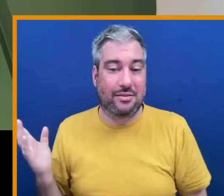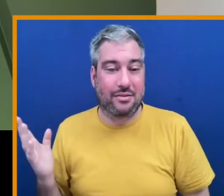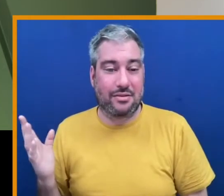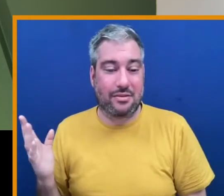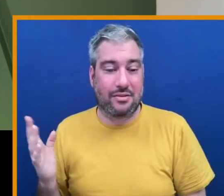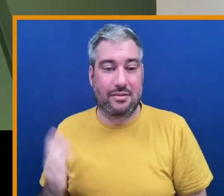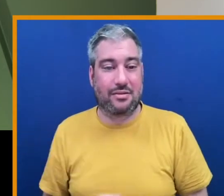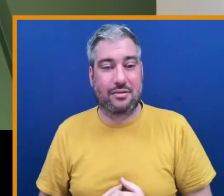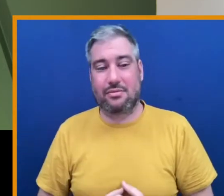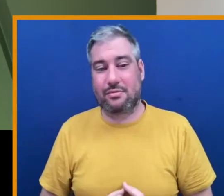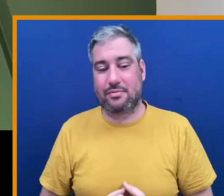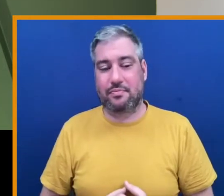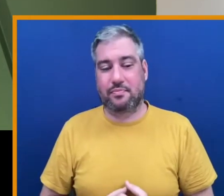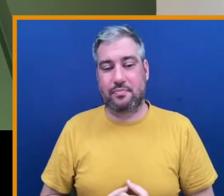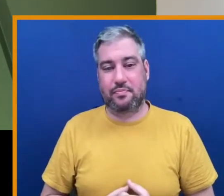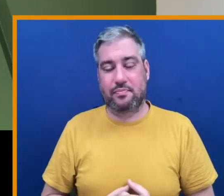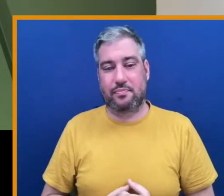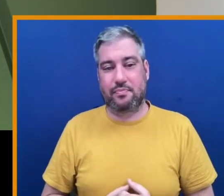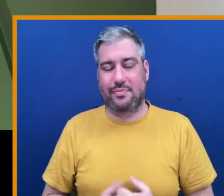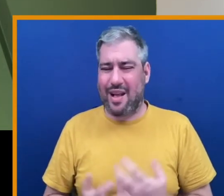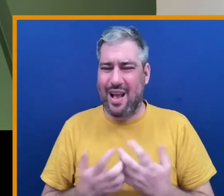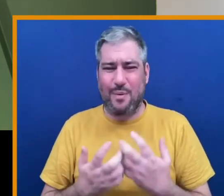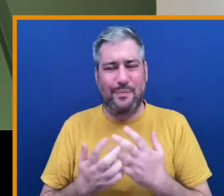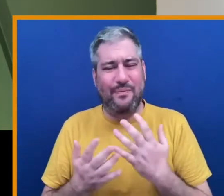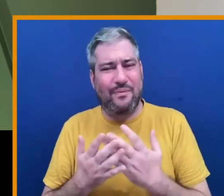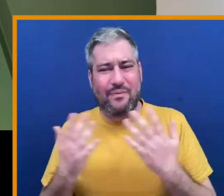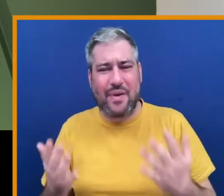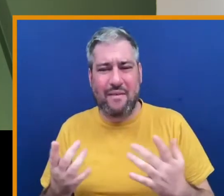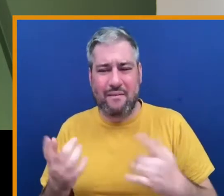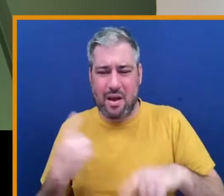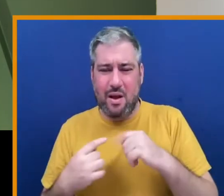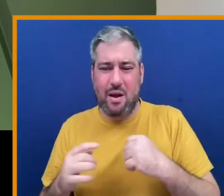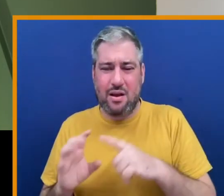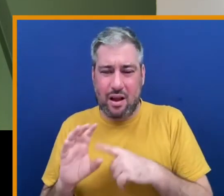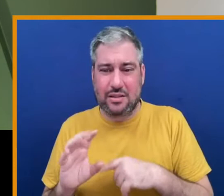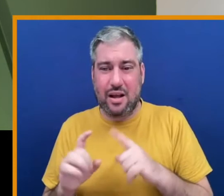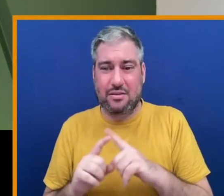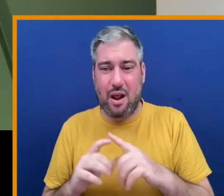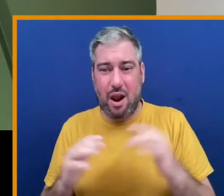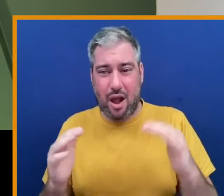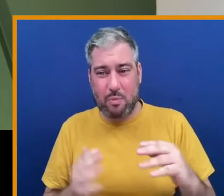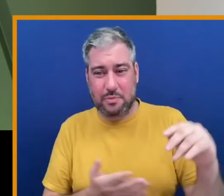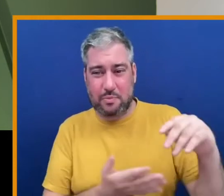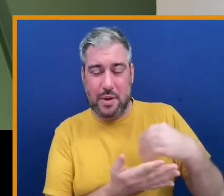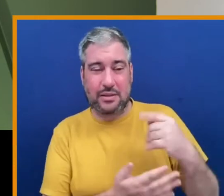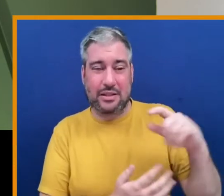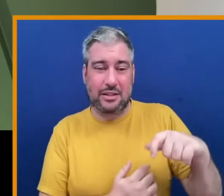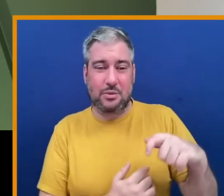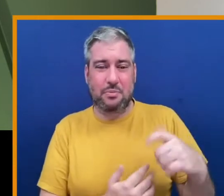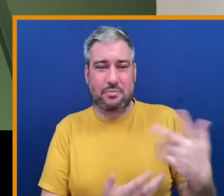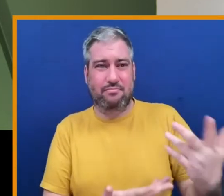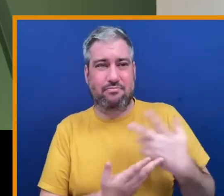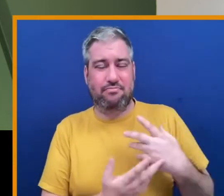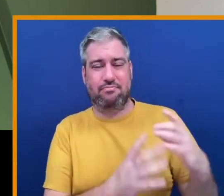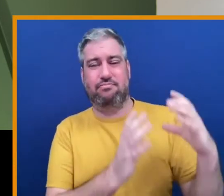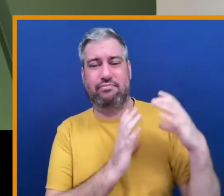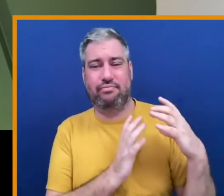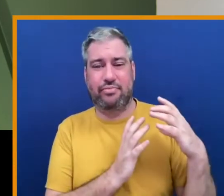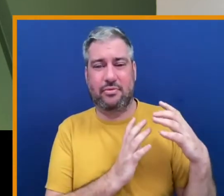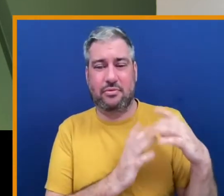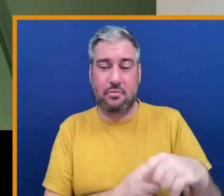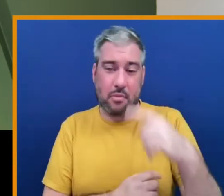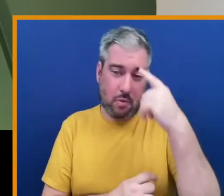citizens to be given so much of this burden? This motion provides a comprehensive plan to address this grossly unfair situation. The